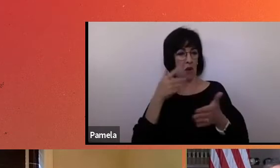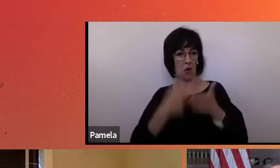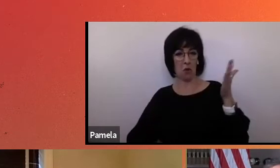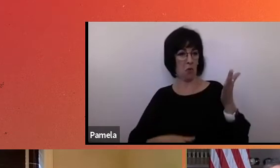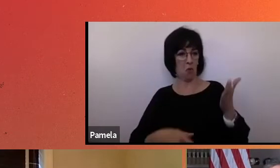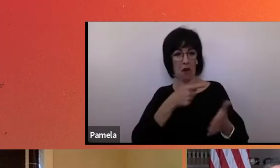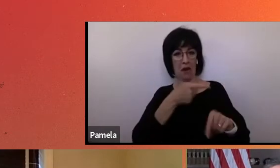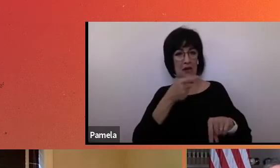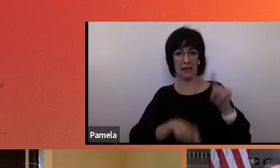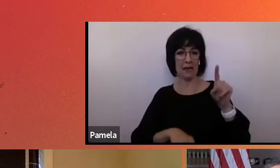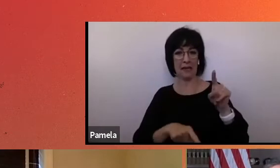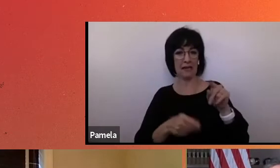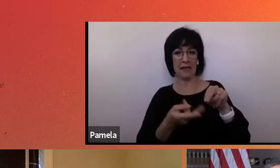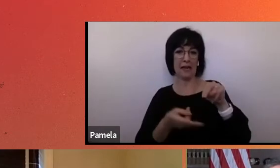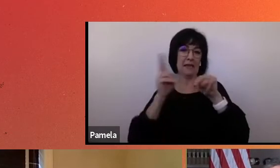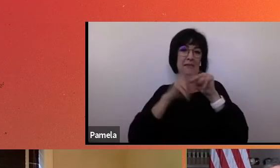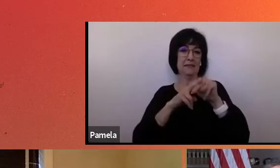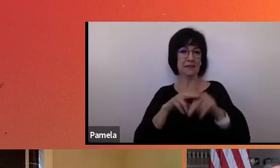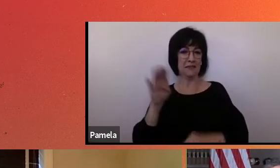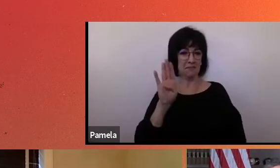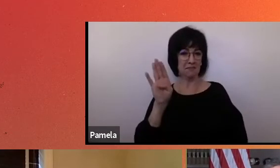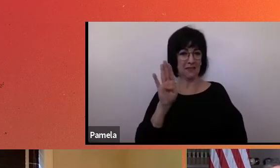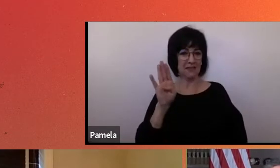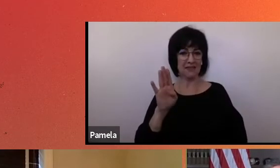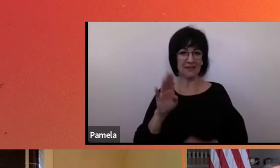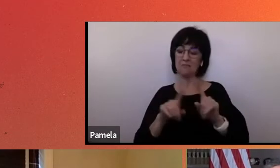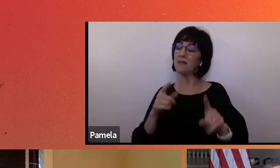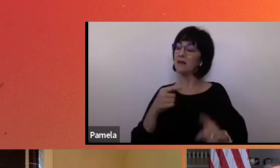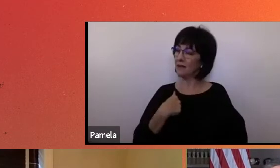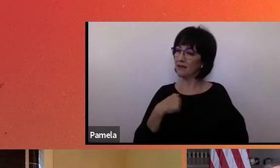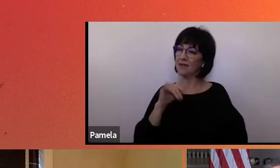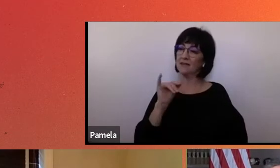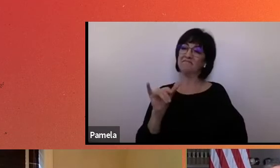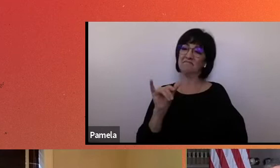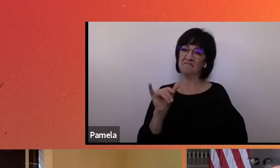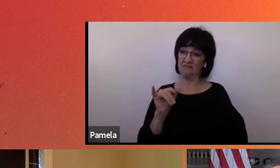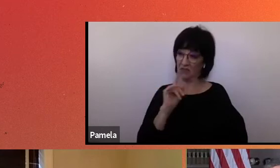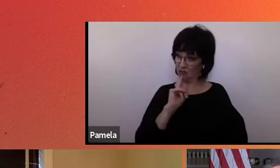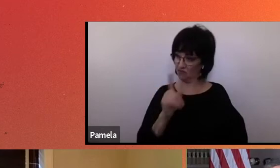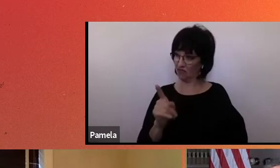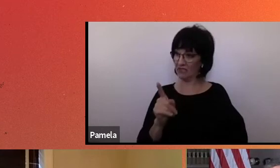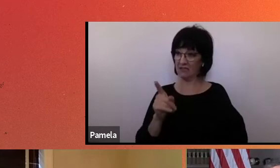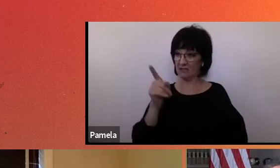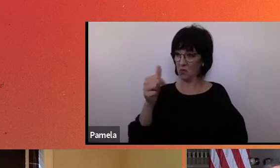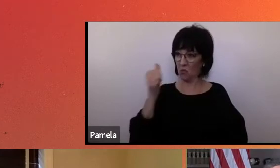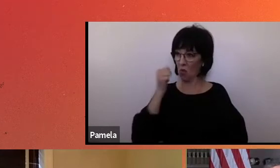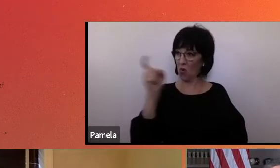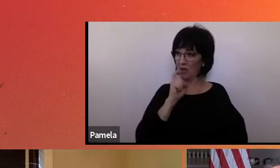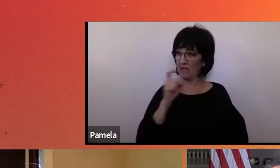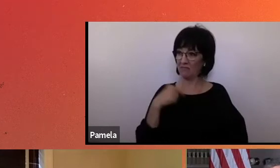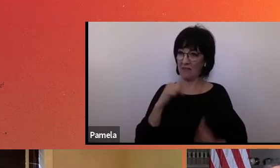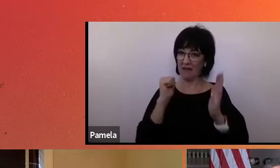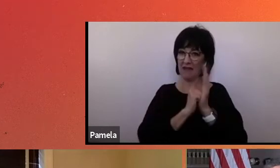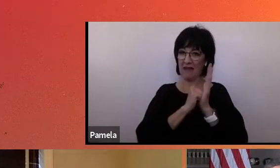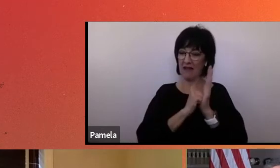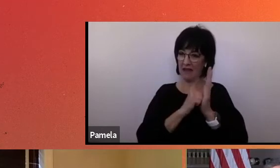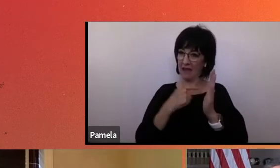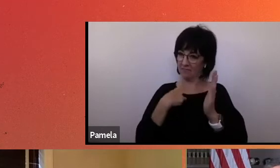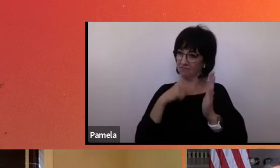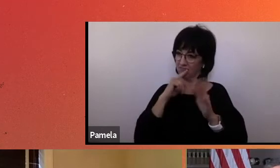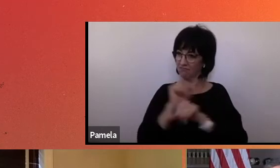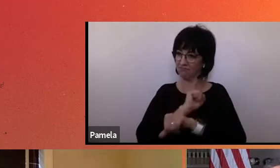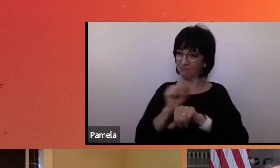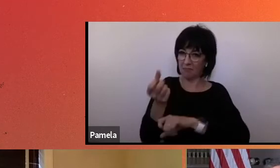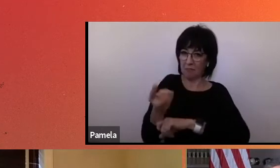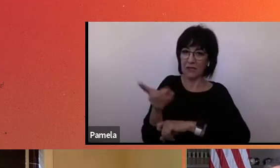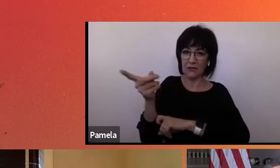know, you learn to deal with what you have to deal with. Actually, when I got the job as